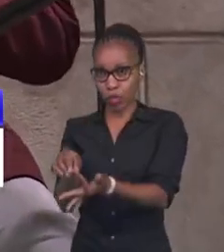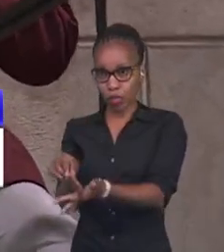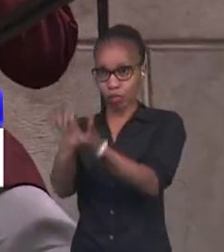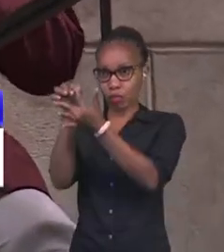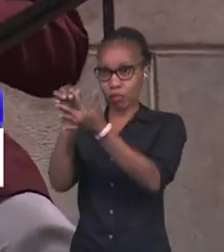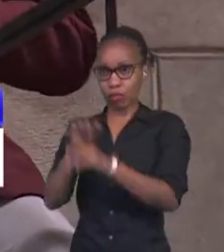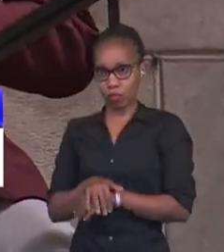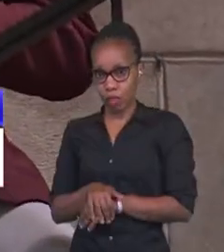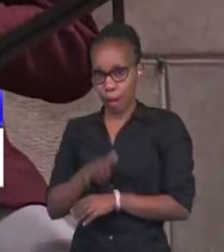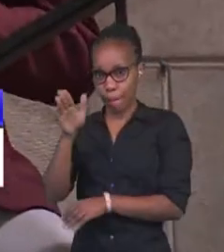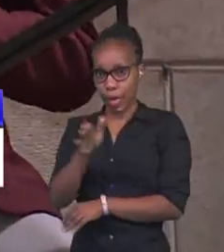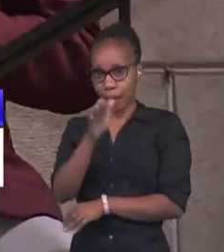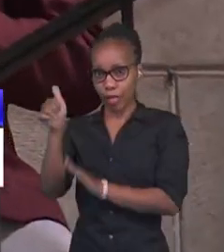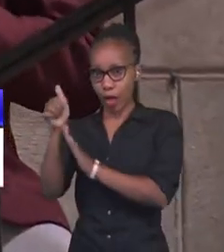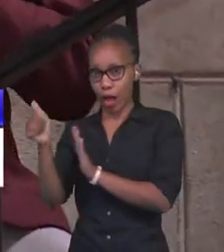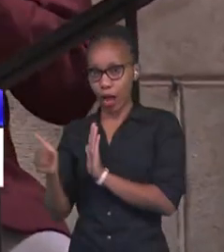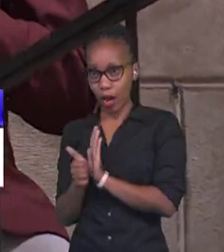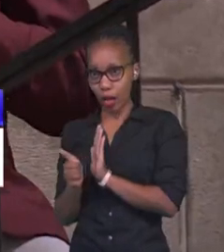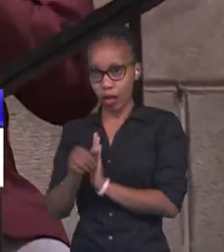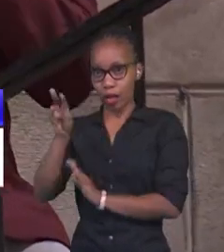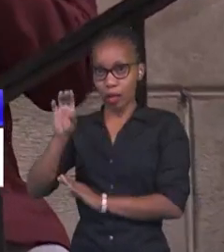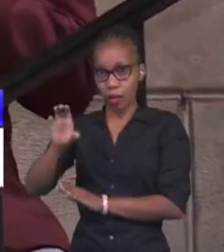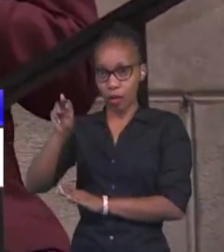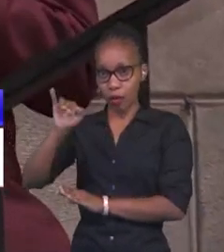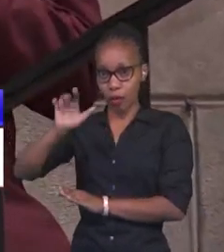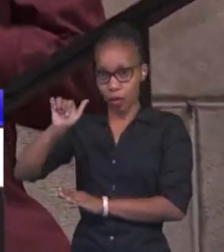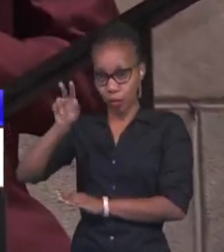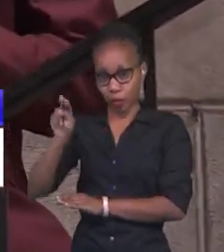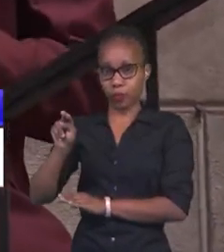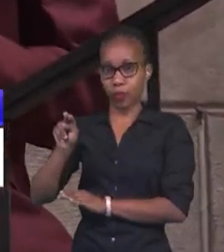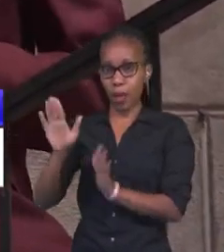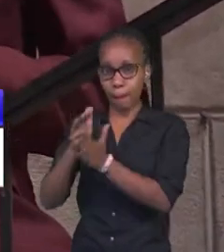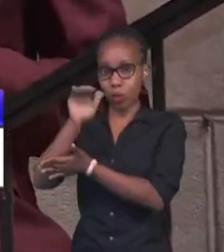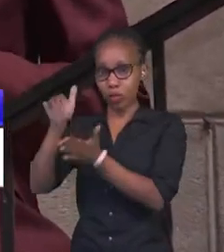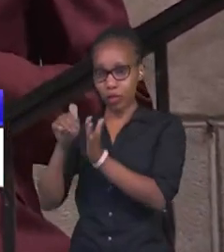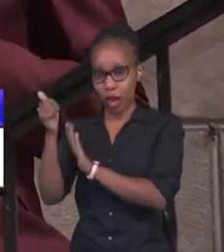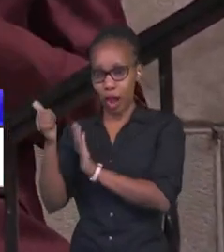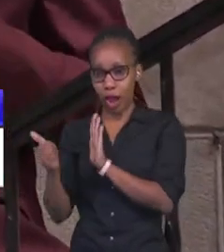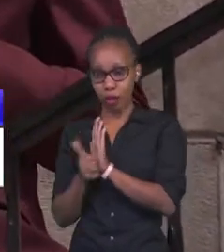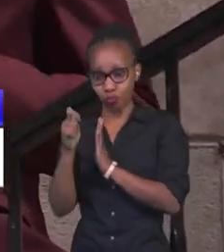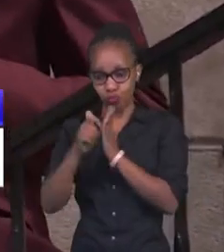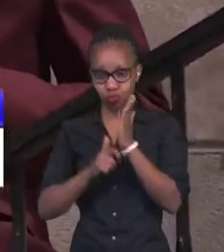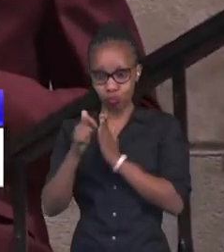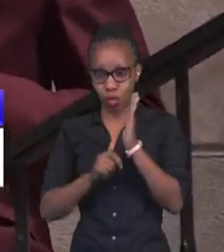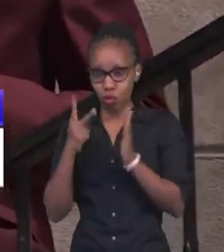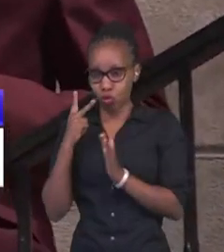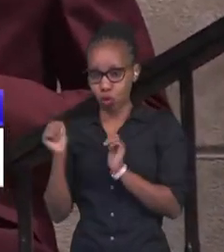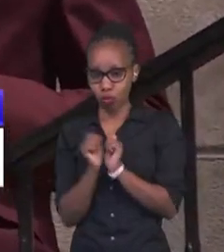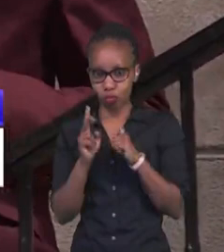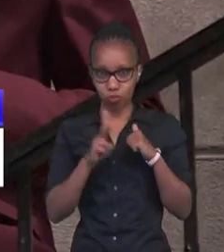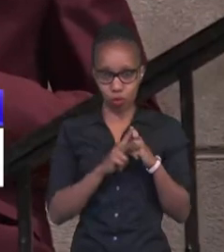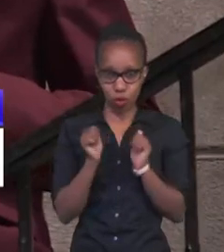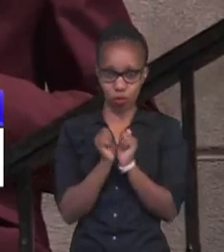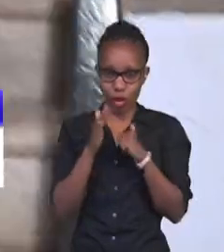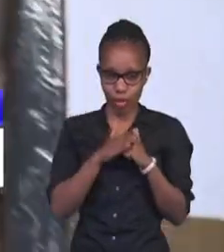act of Parliament. I'm talking about the Macmillan Memorial Library Act, Cap 217 of